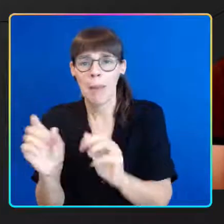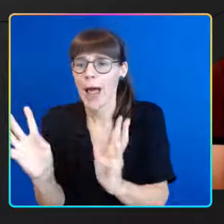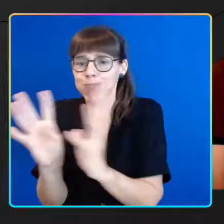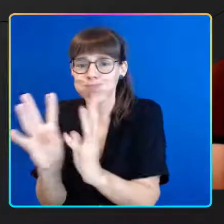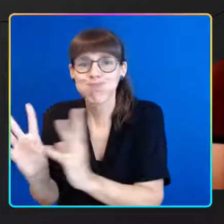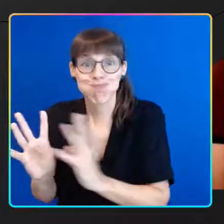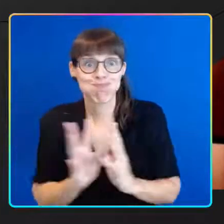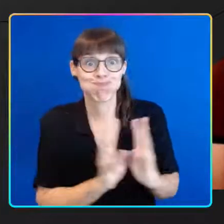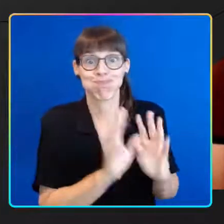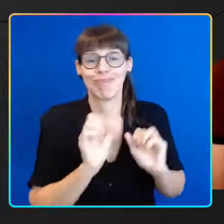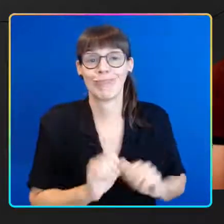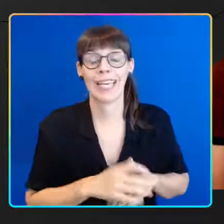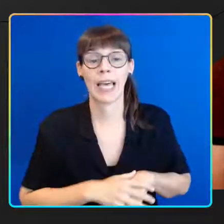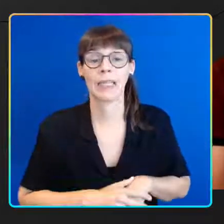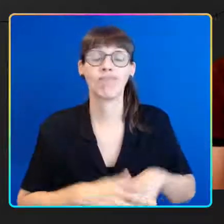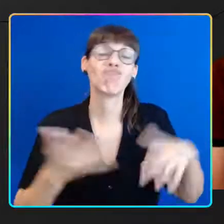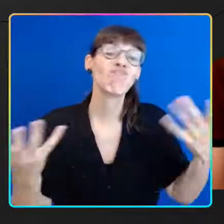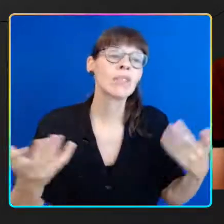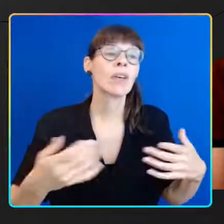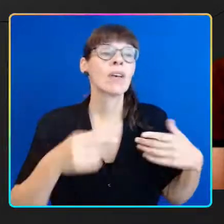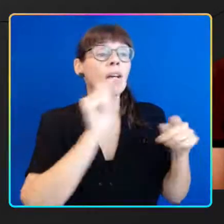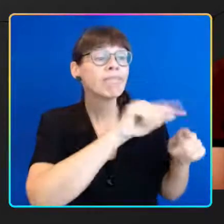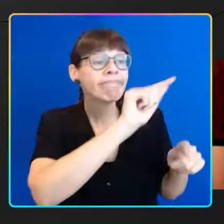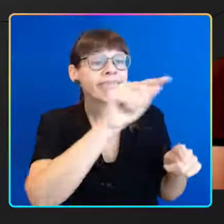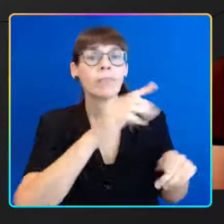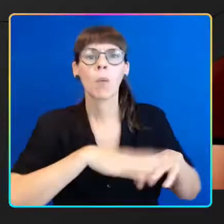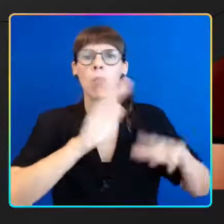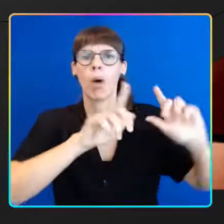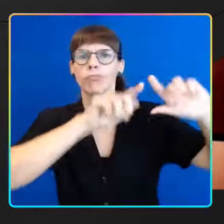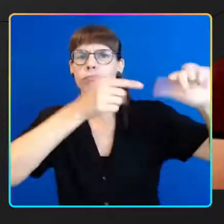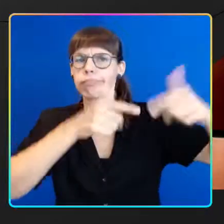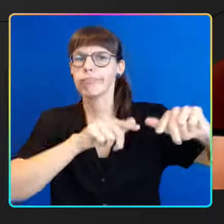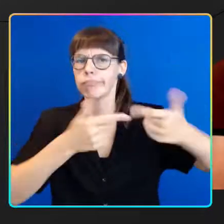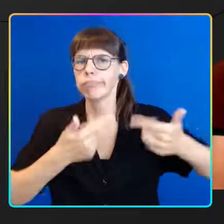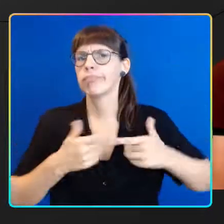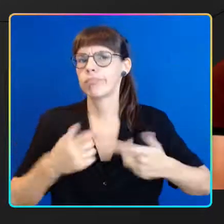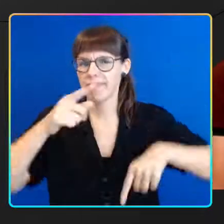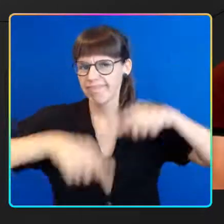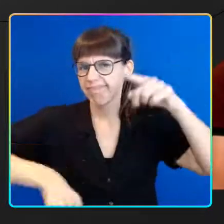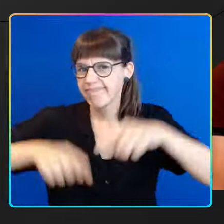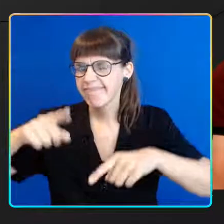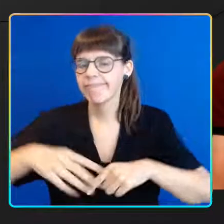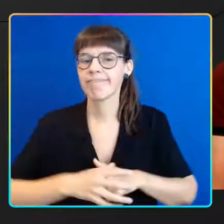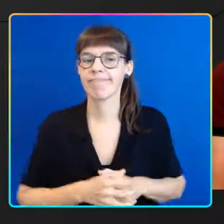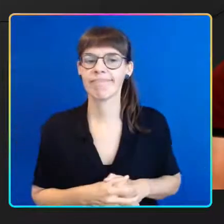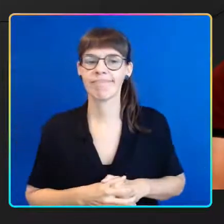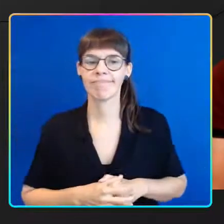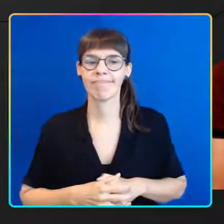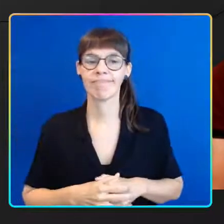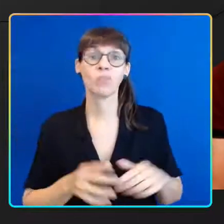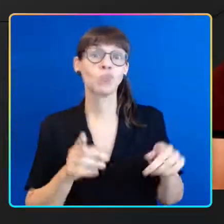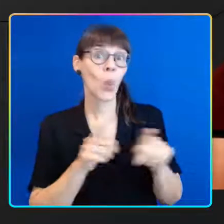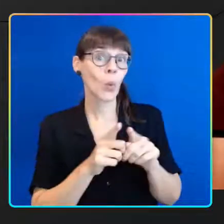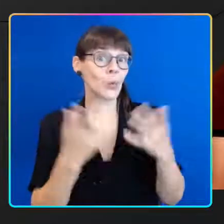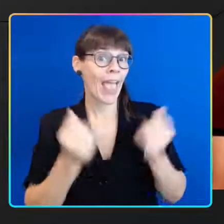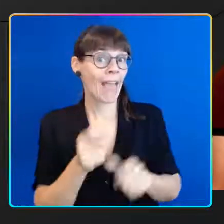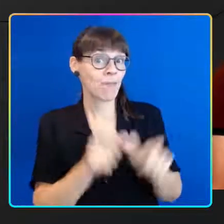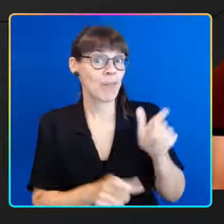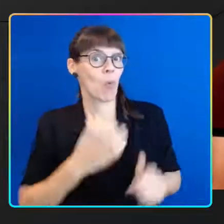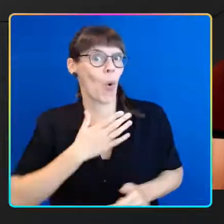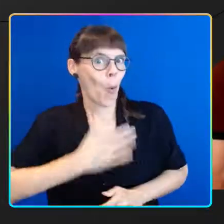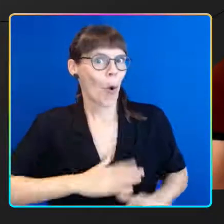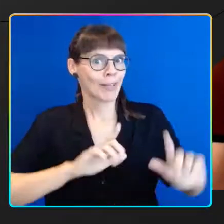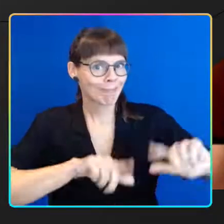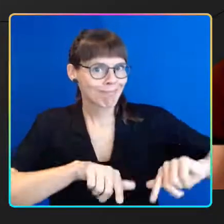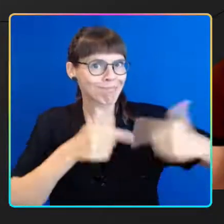the world are still virtual, and some people even prefer virtual. So this event is going